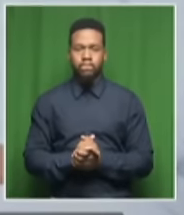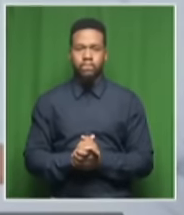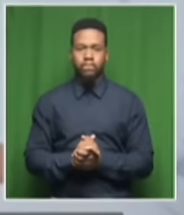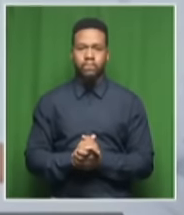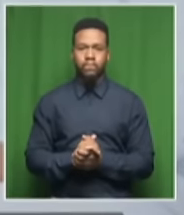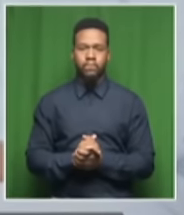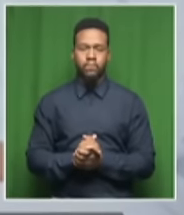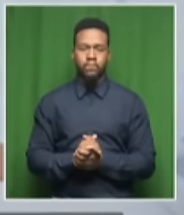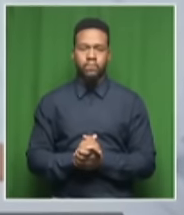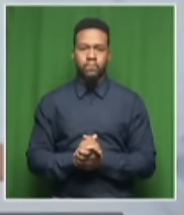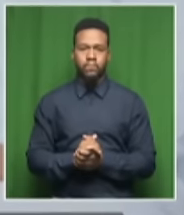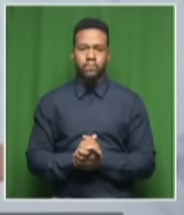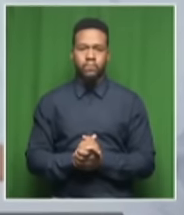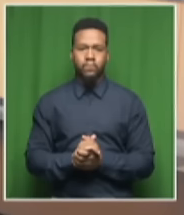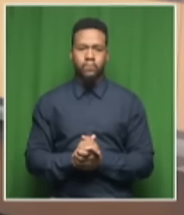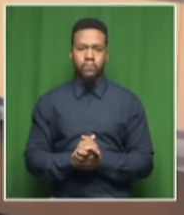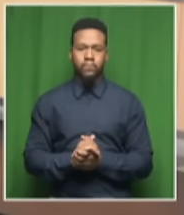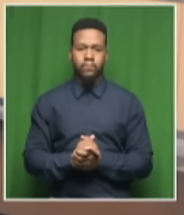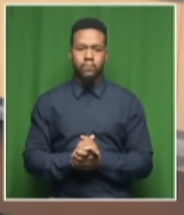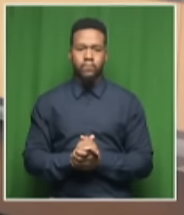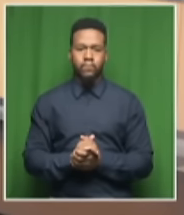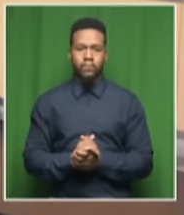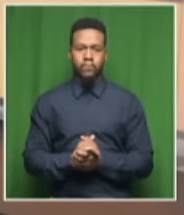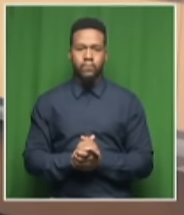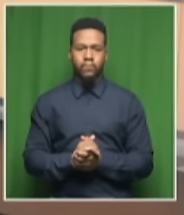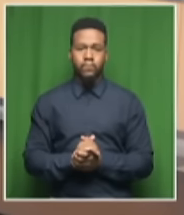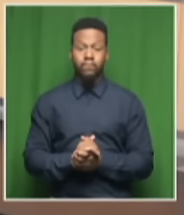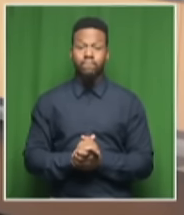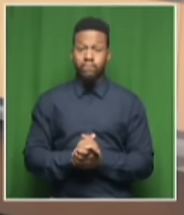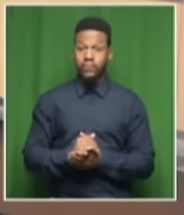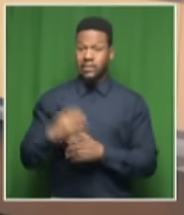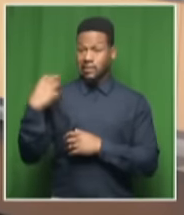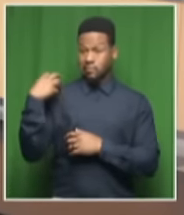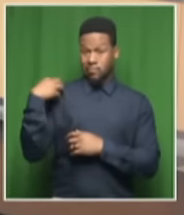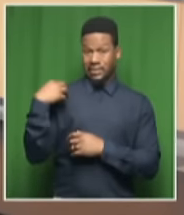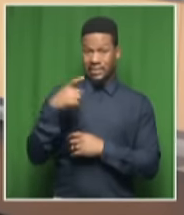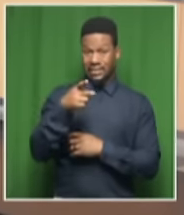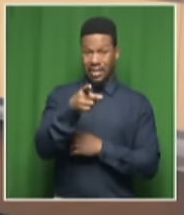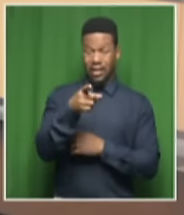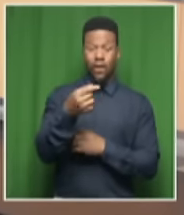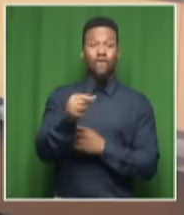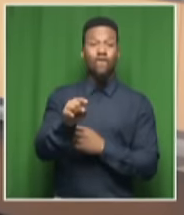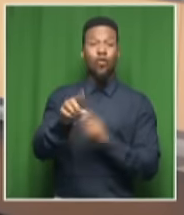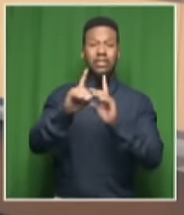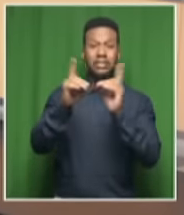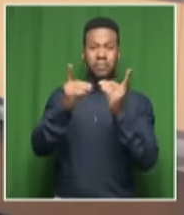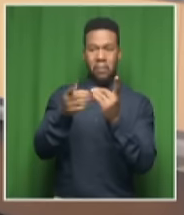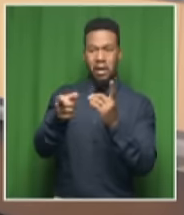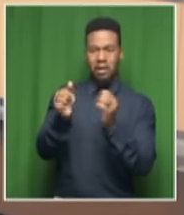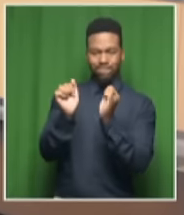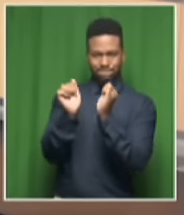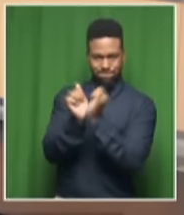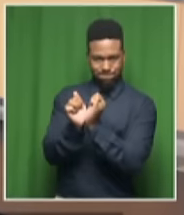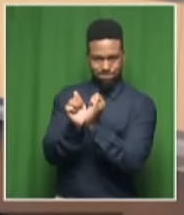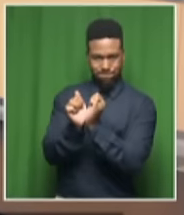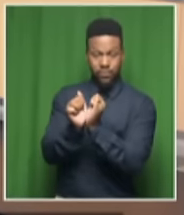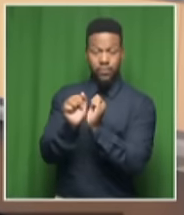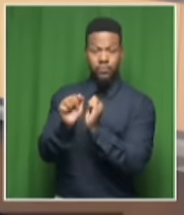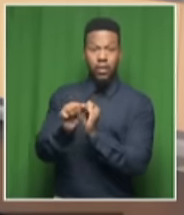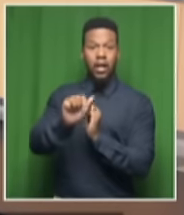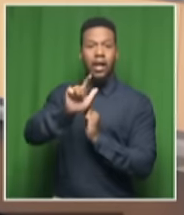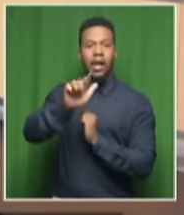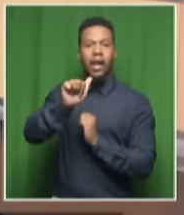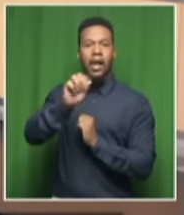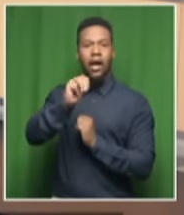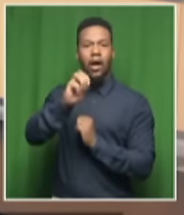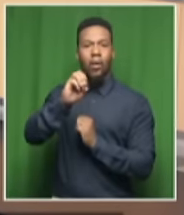News, Johannesburg. Minister of Correctional Justice and Correctional Services Ronald Lamola spoke to